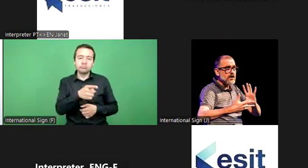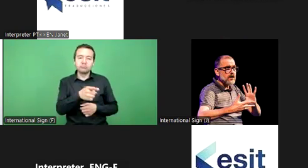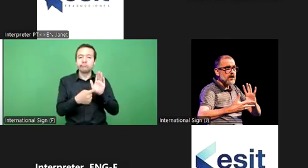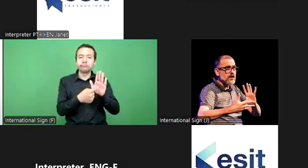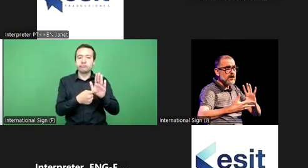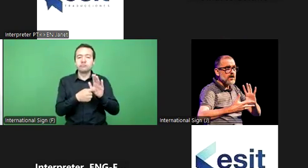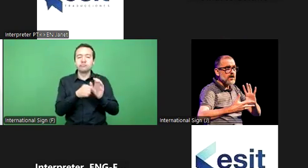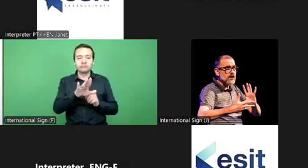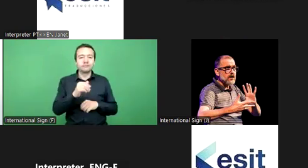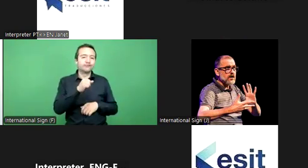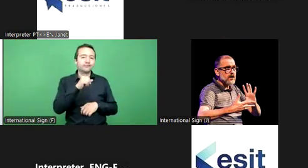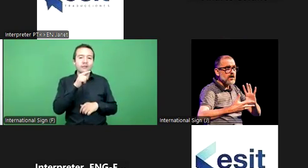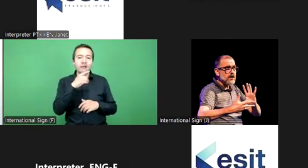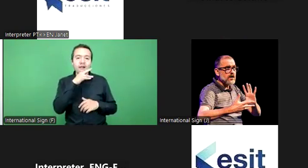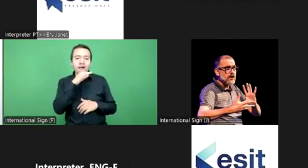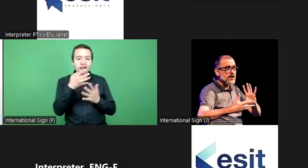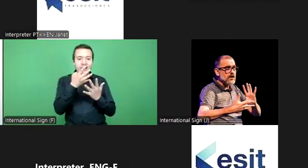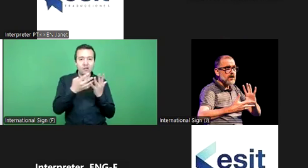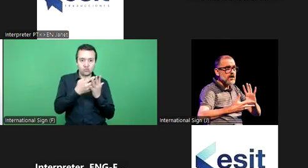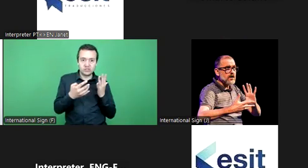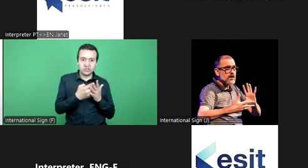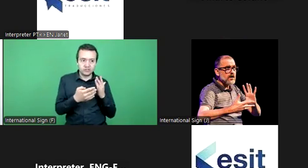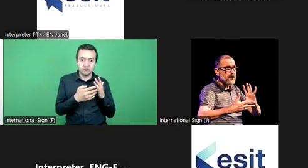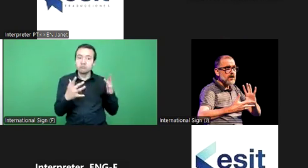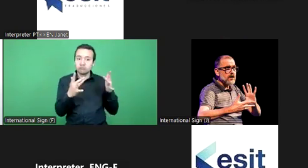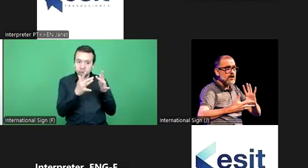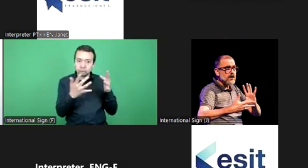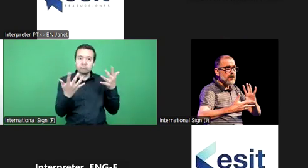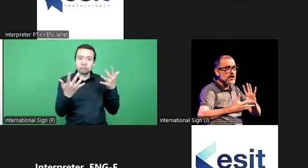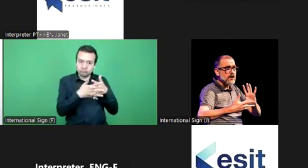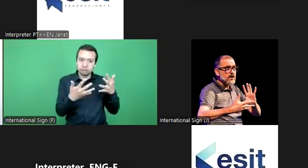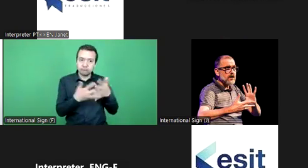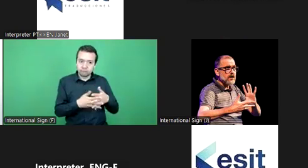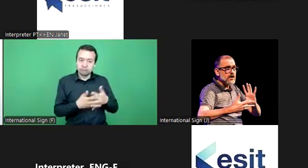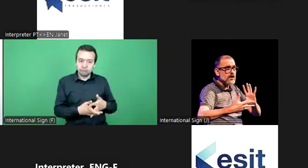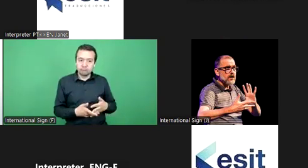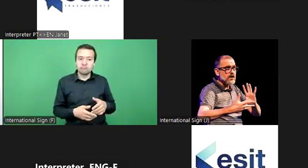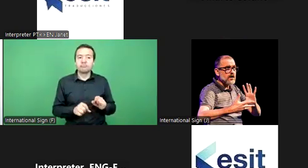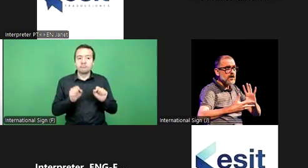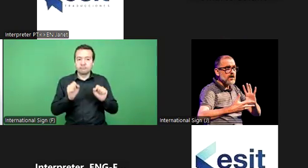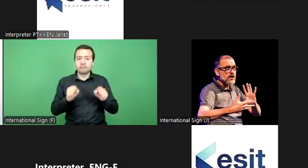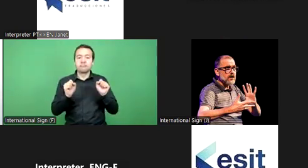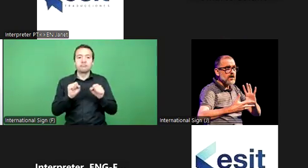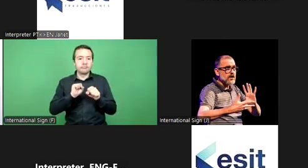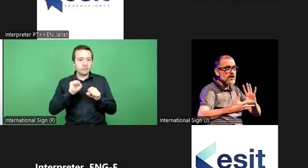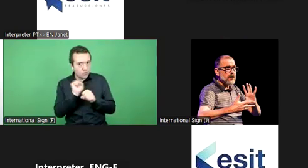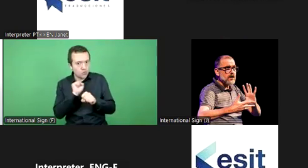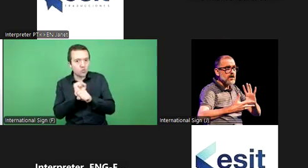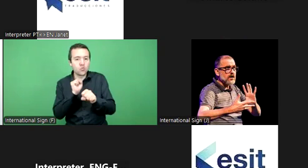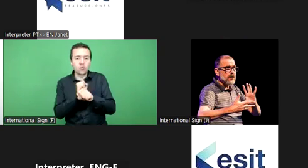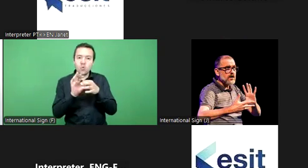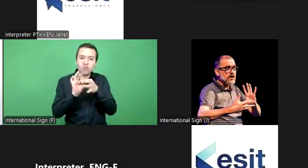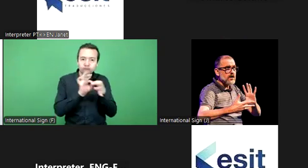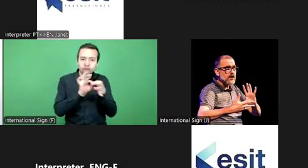as well, share their resources, have one campaign that, would serve both